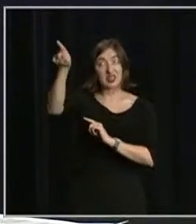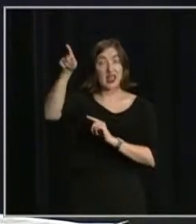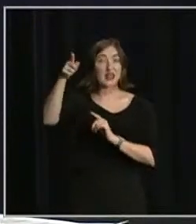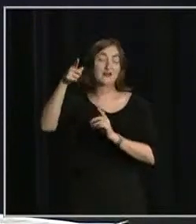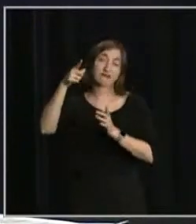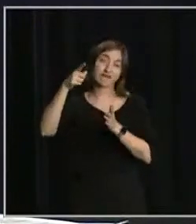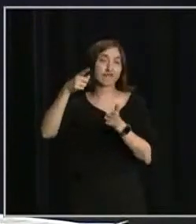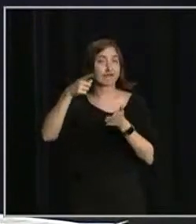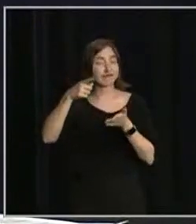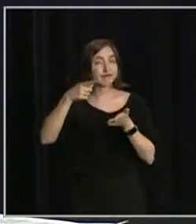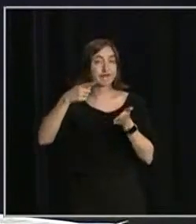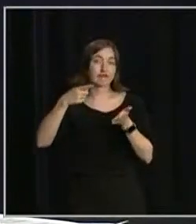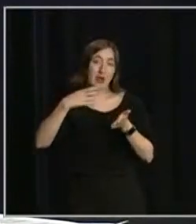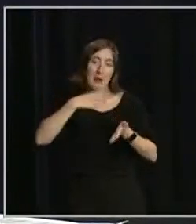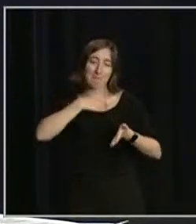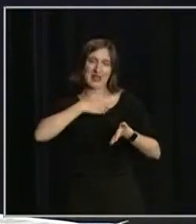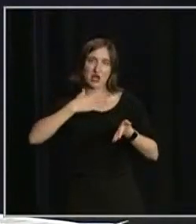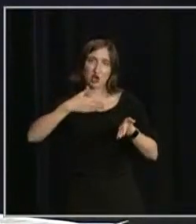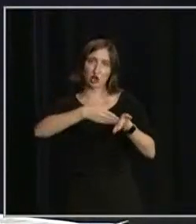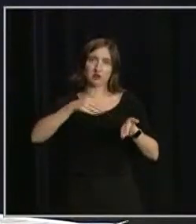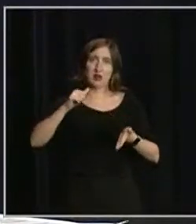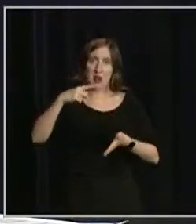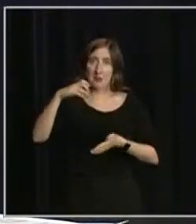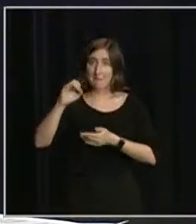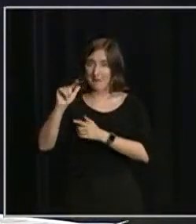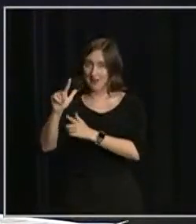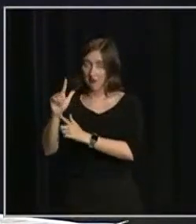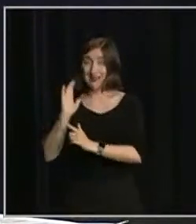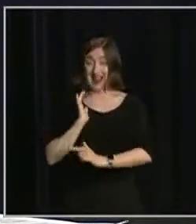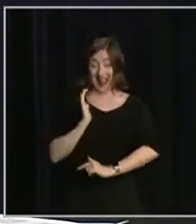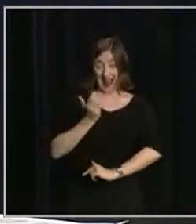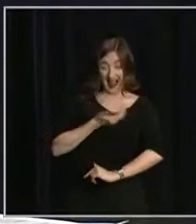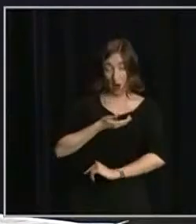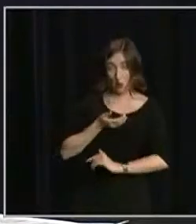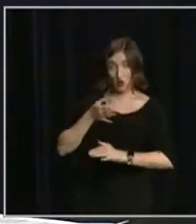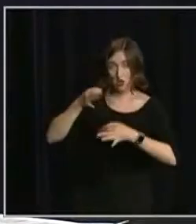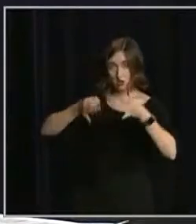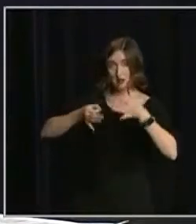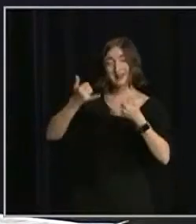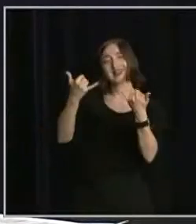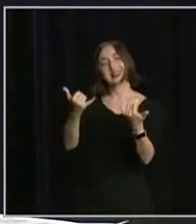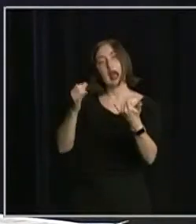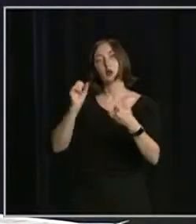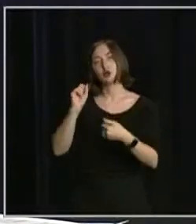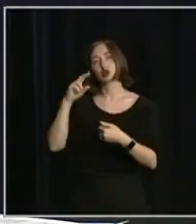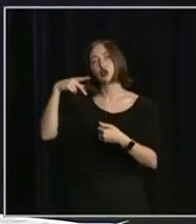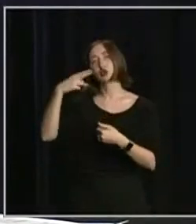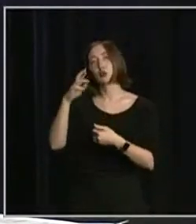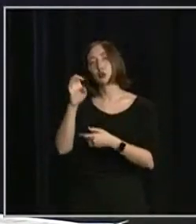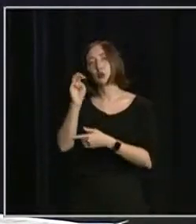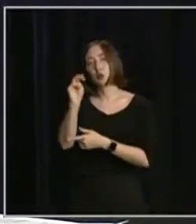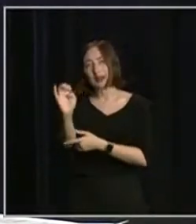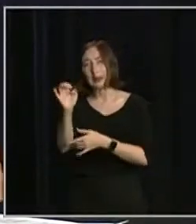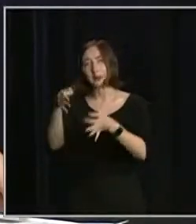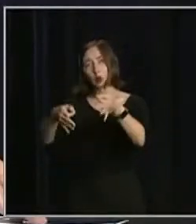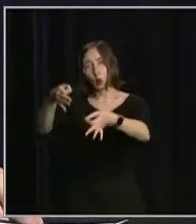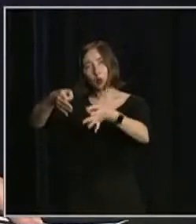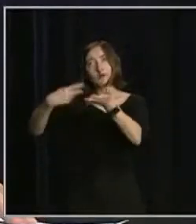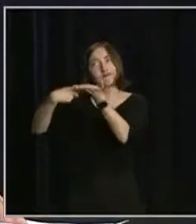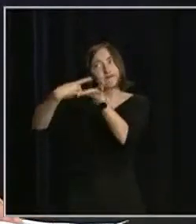but it is apparently now in the Supreme Court. We are beginning to have a problem at the jail, and